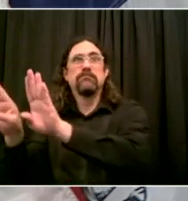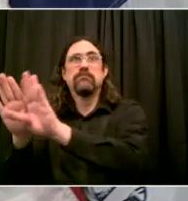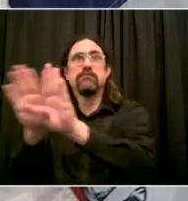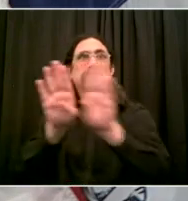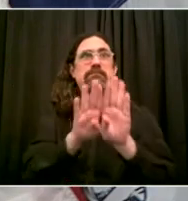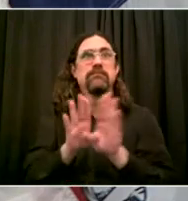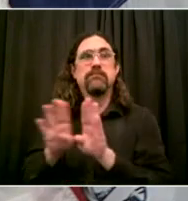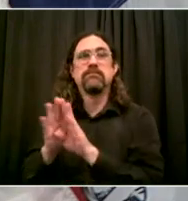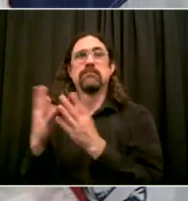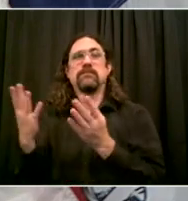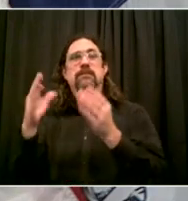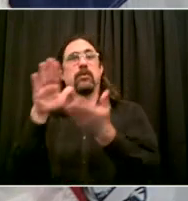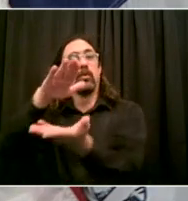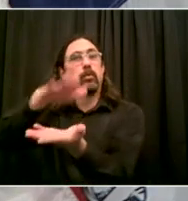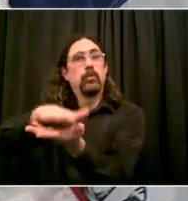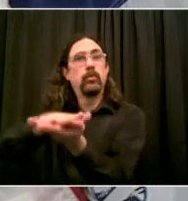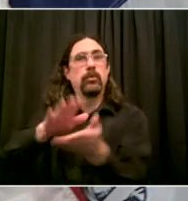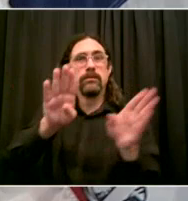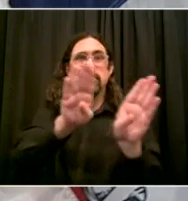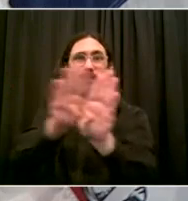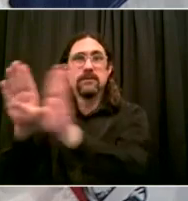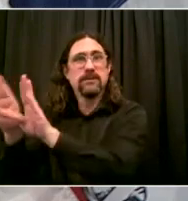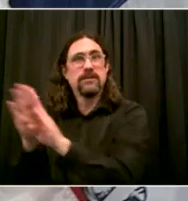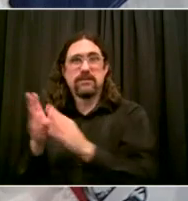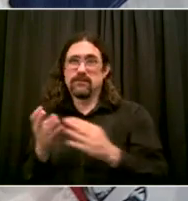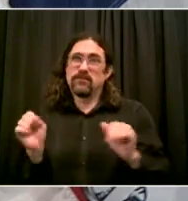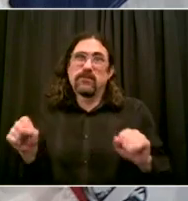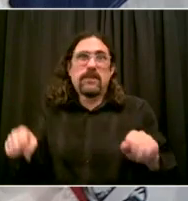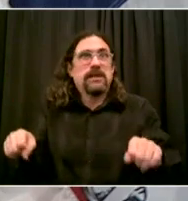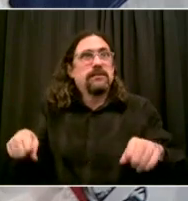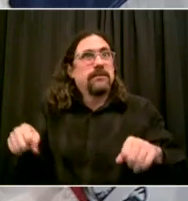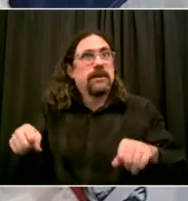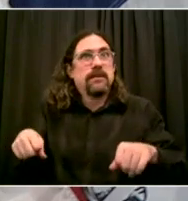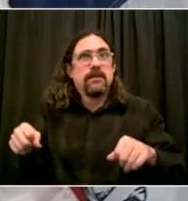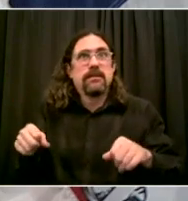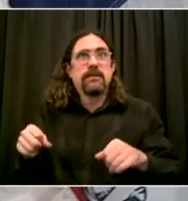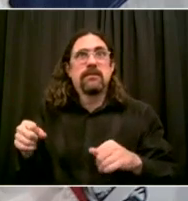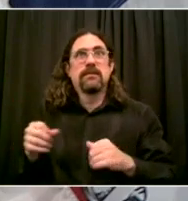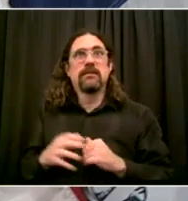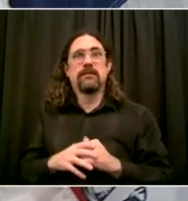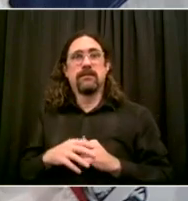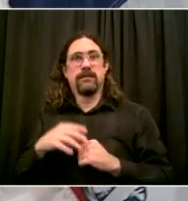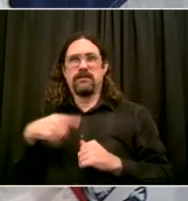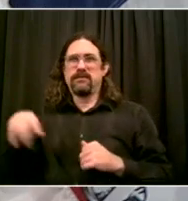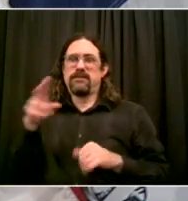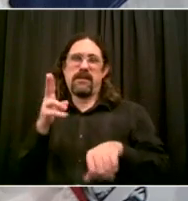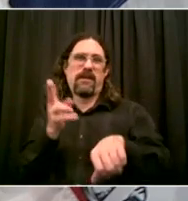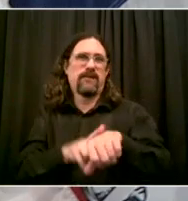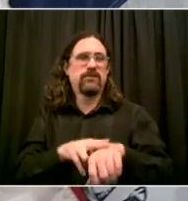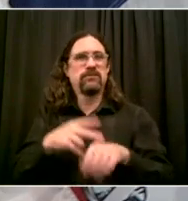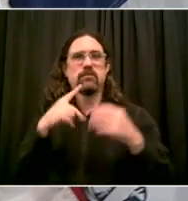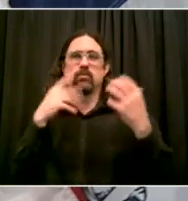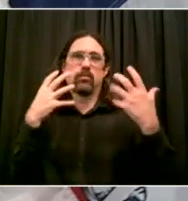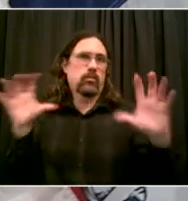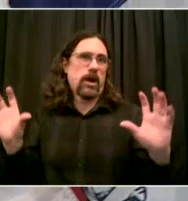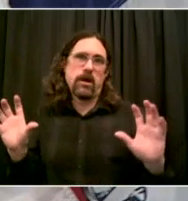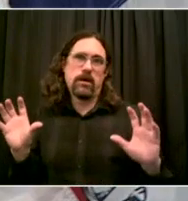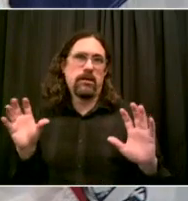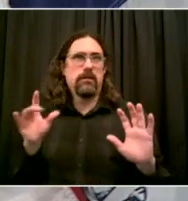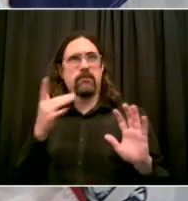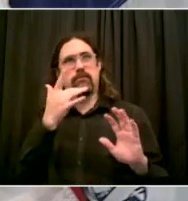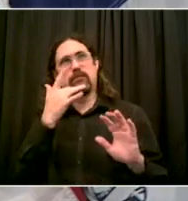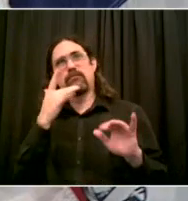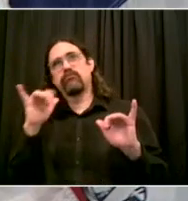want to see that happen. So that's why I'm telling people there's one last chance to stop that, and we need everyone to participate. Go ahead,